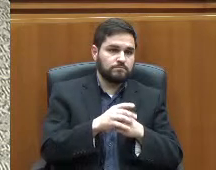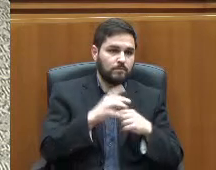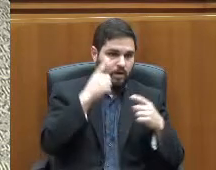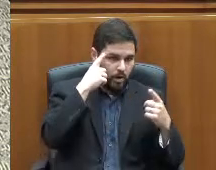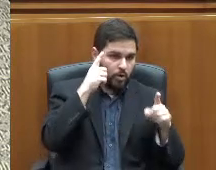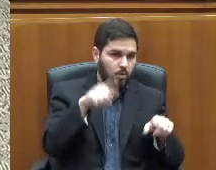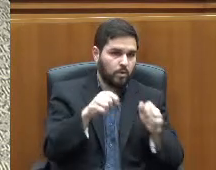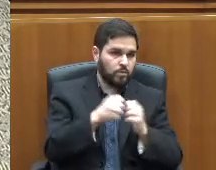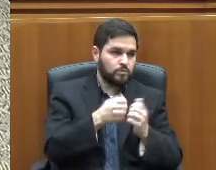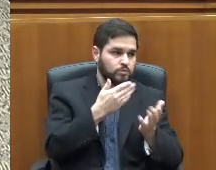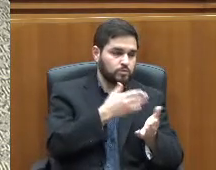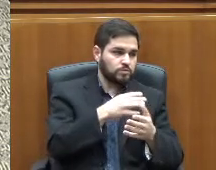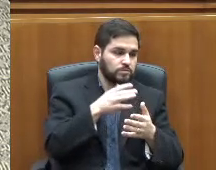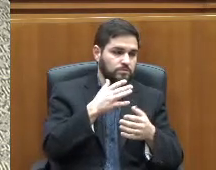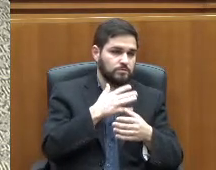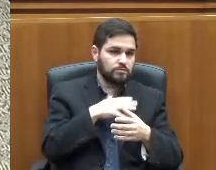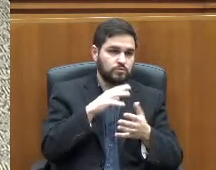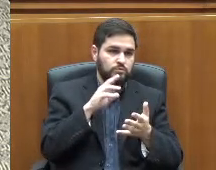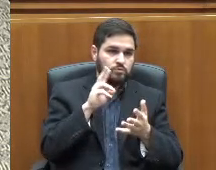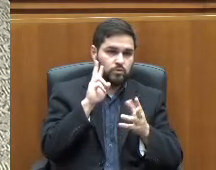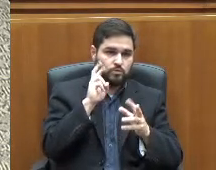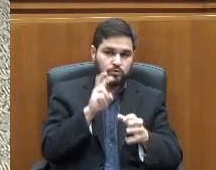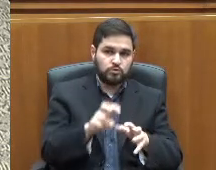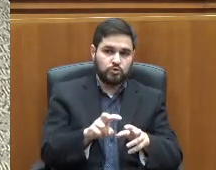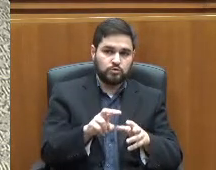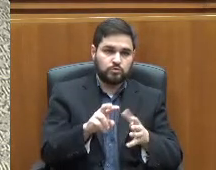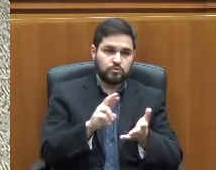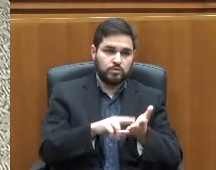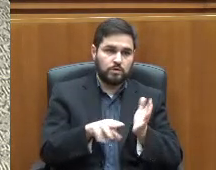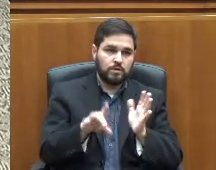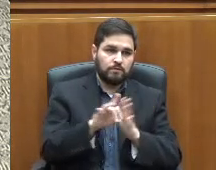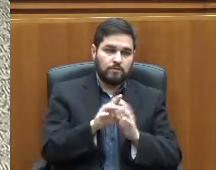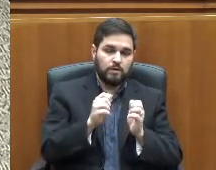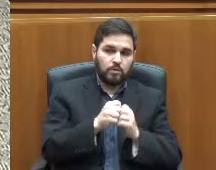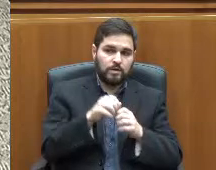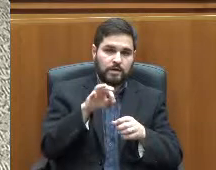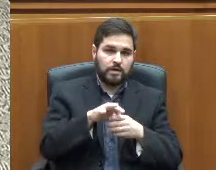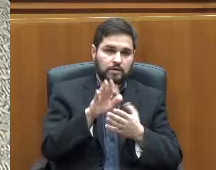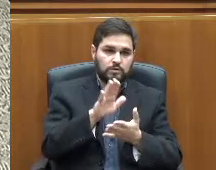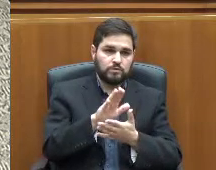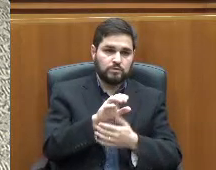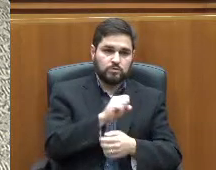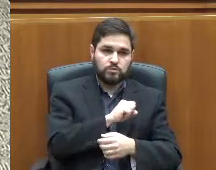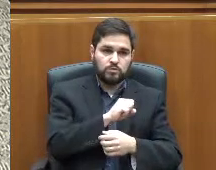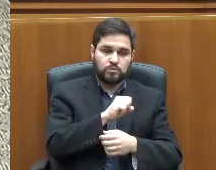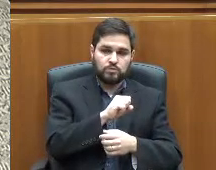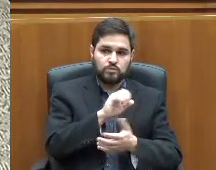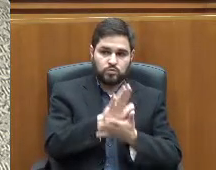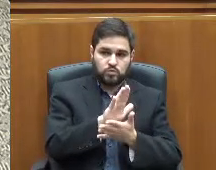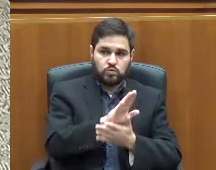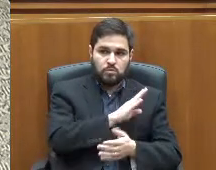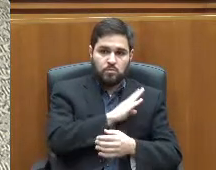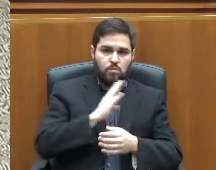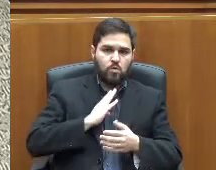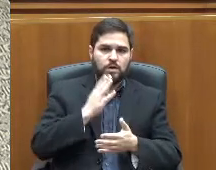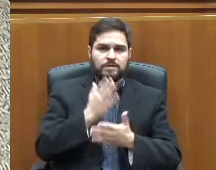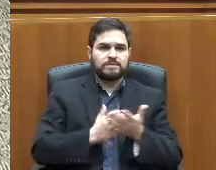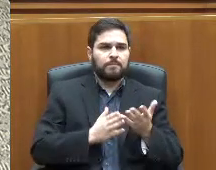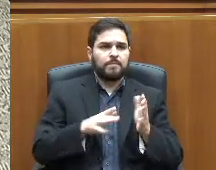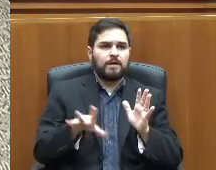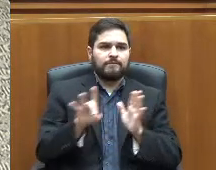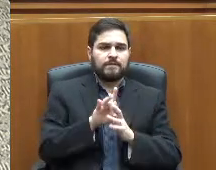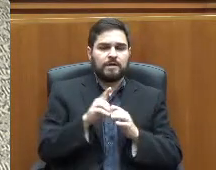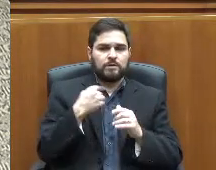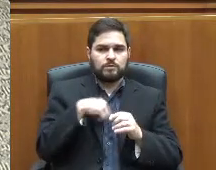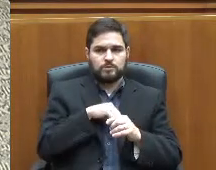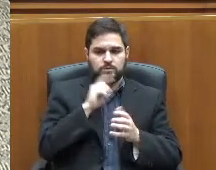you. In the research that we found as we presented to our elected school board, There was some findings that we found